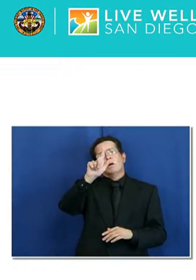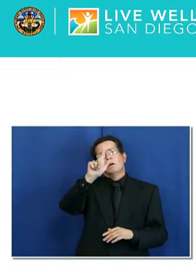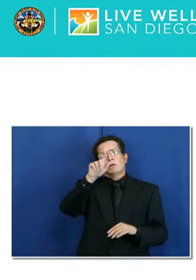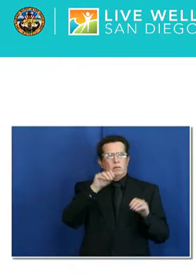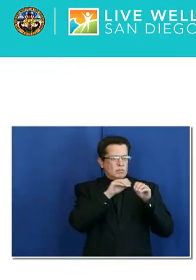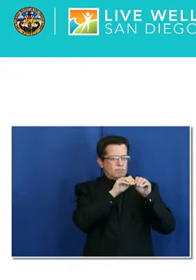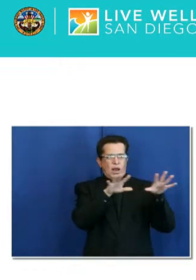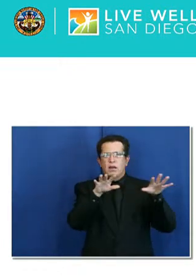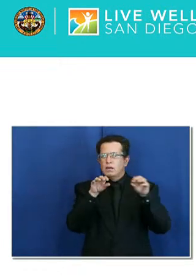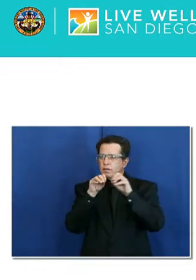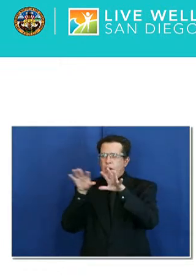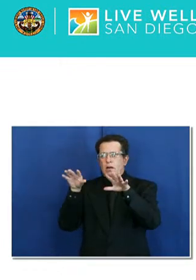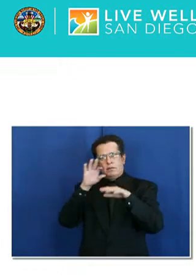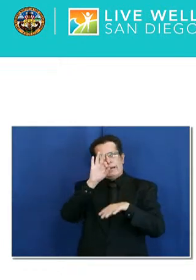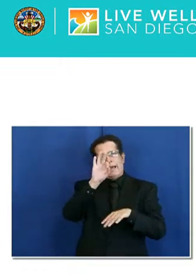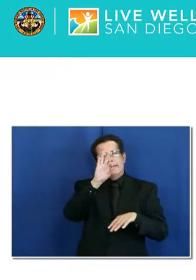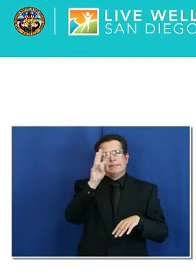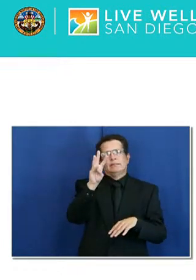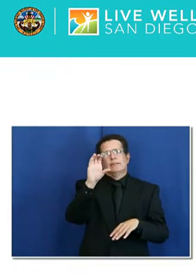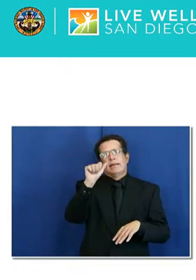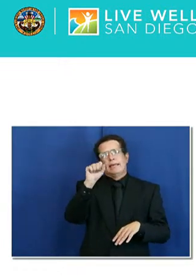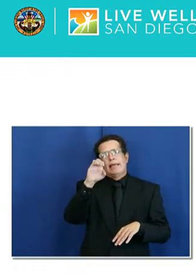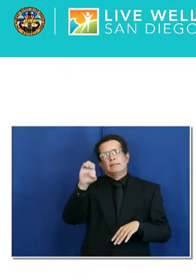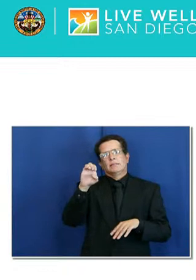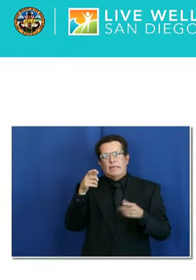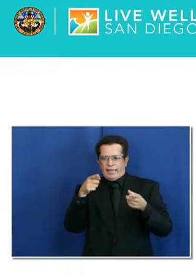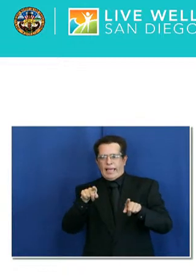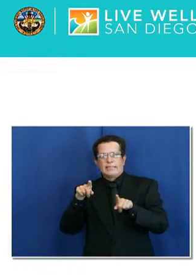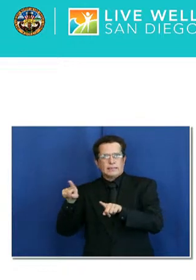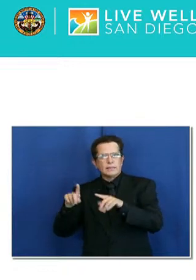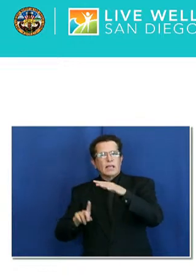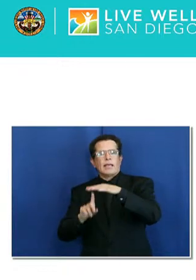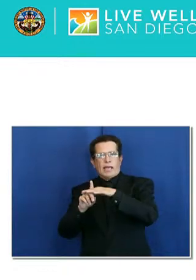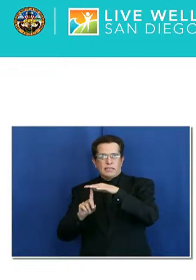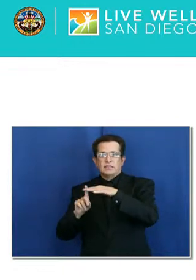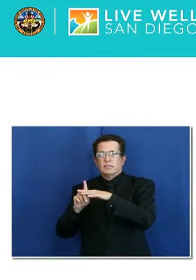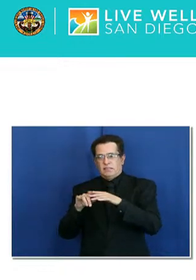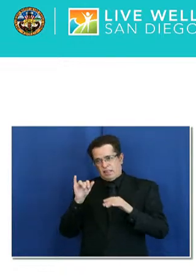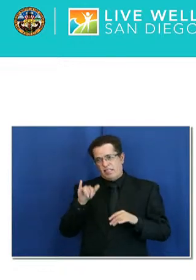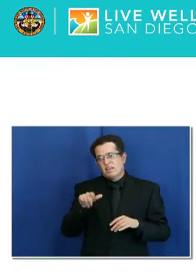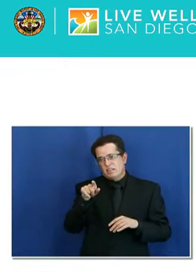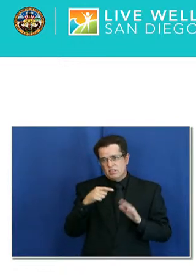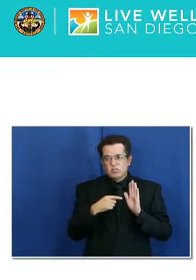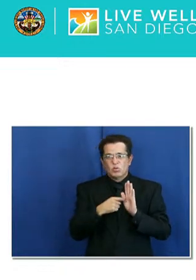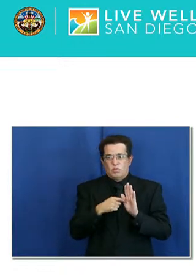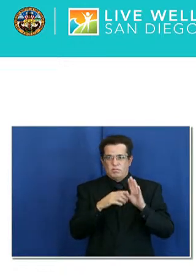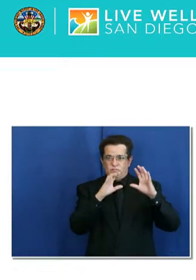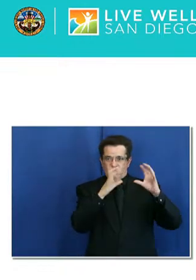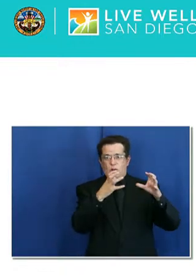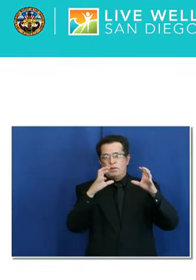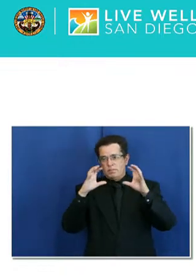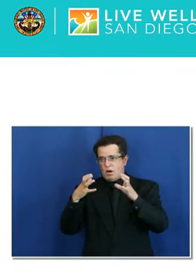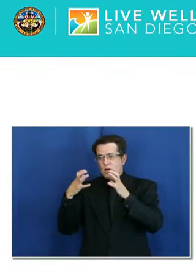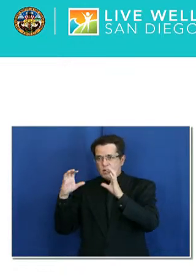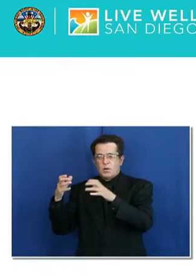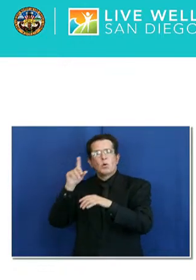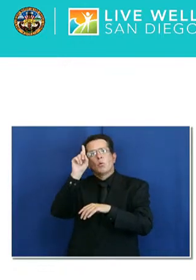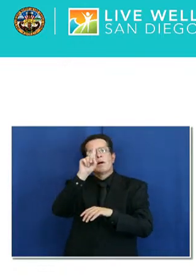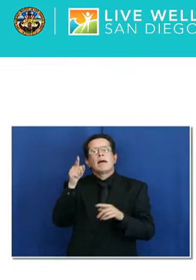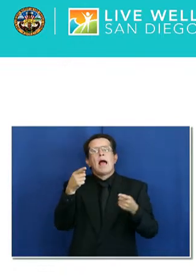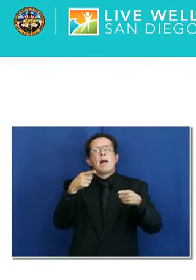representing 96 cases, and we have those outbreaks stratified by the various